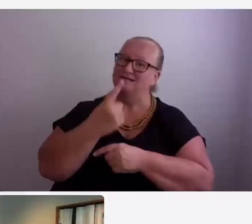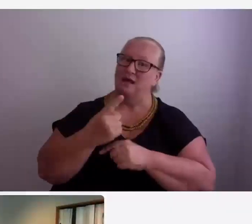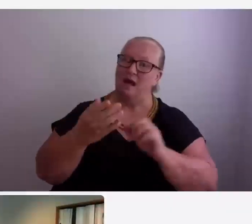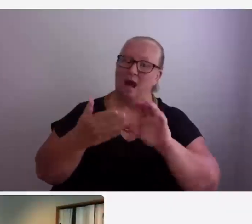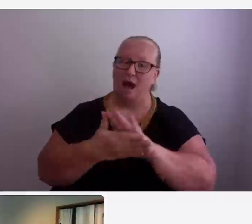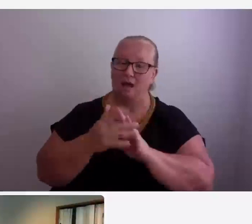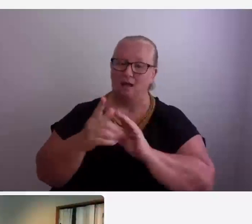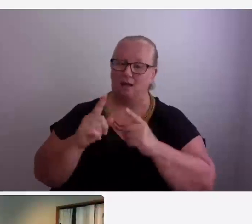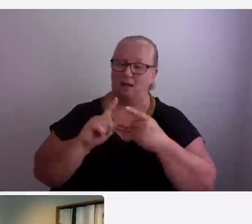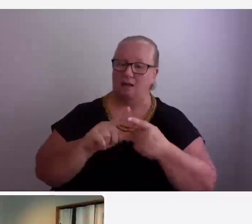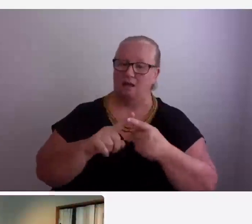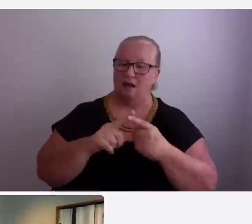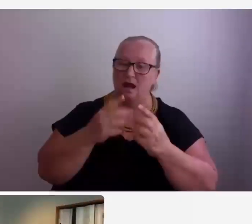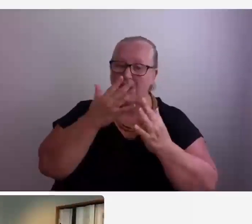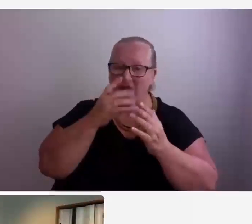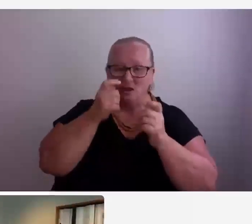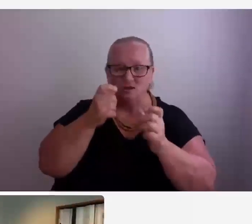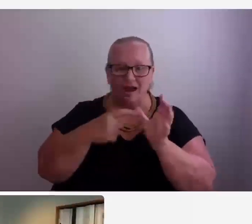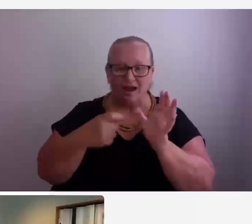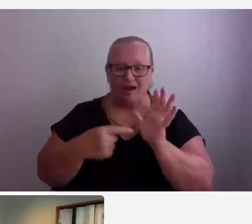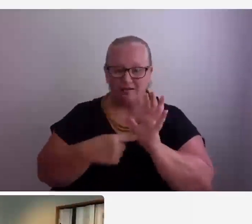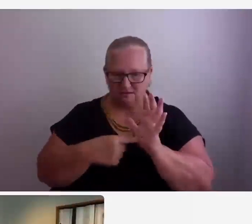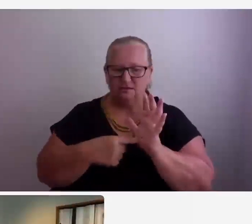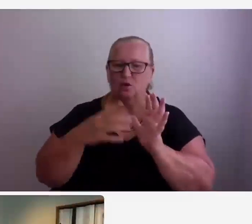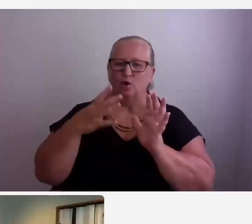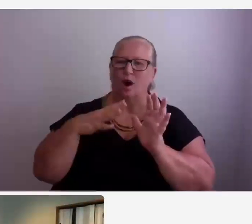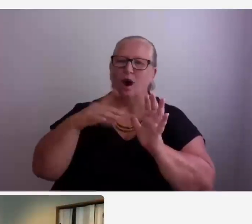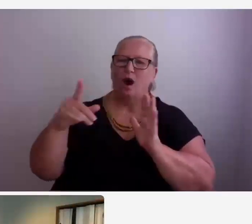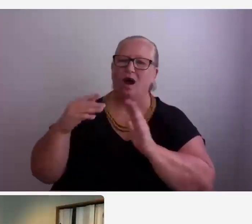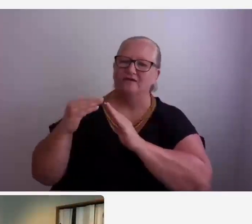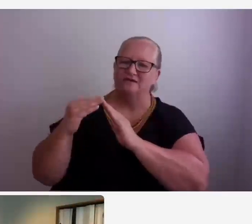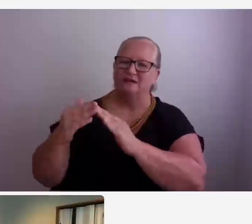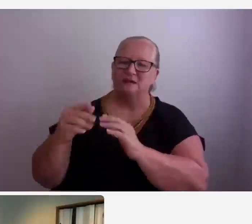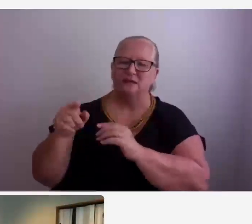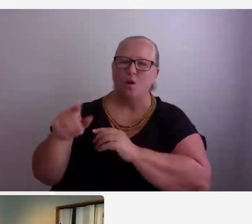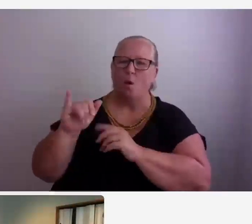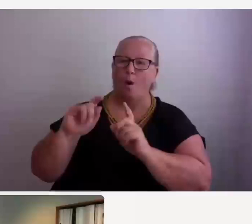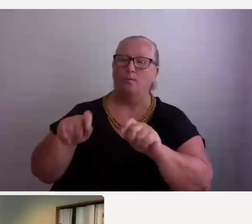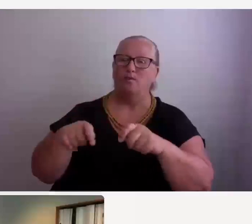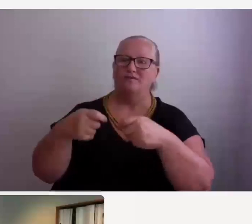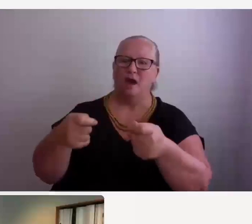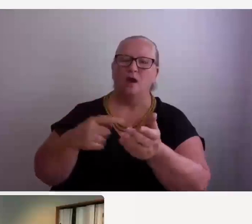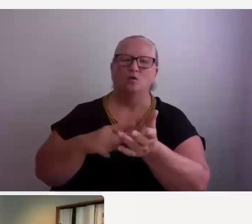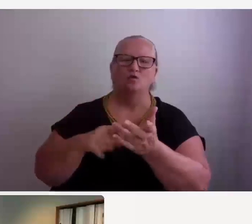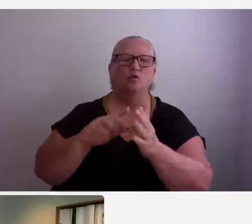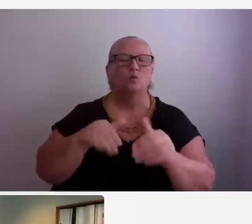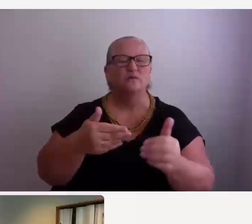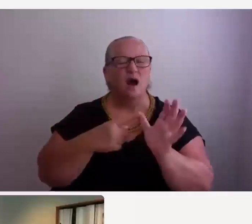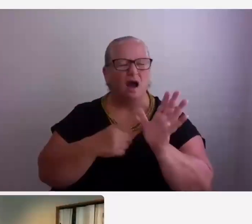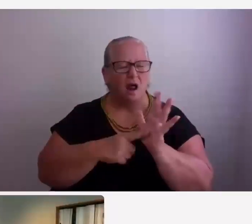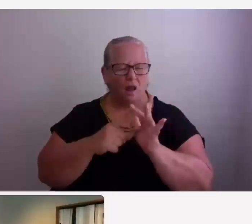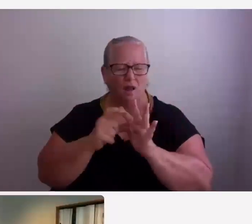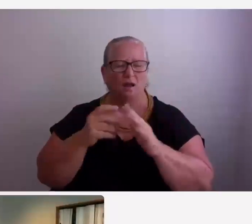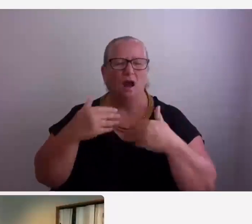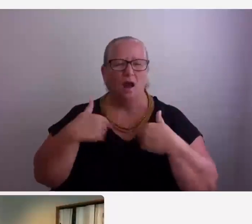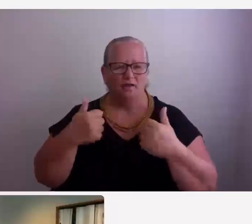Care Act, under the quality standards, requires facilities or providers to deliver allied health care consistent with